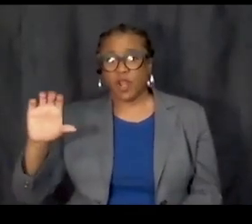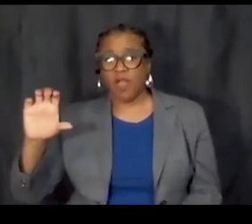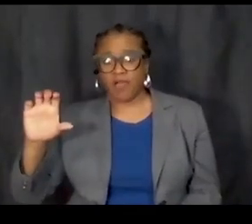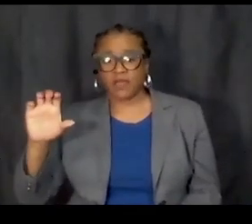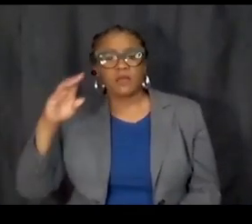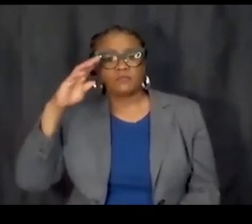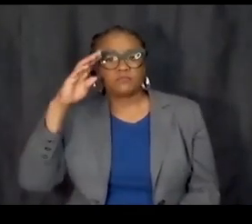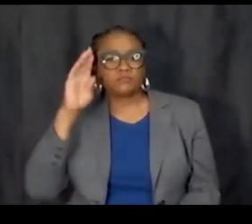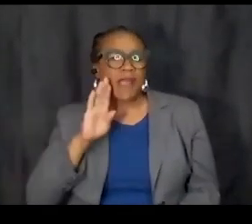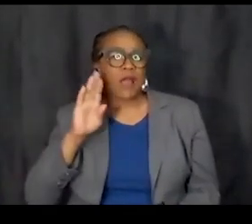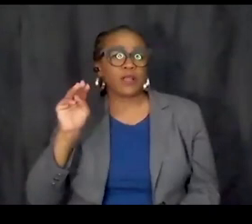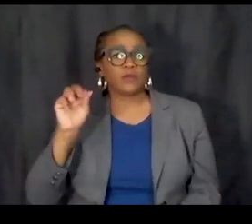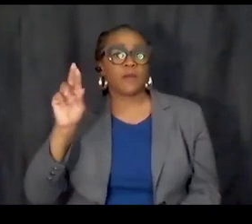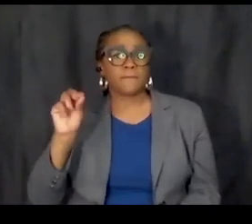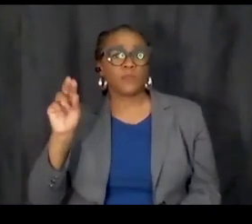hair.